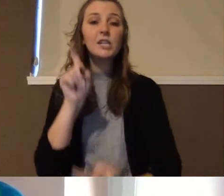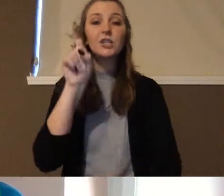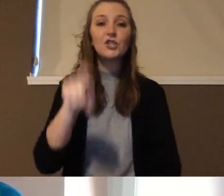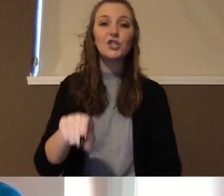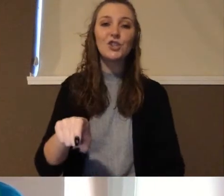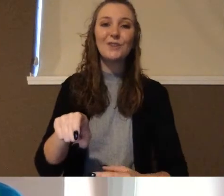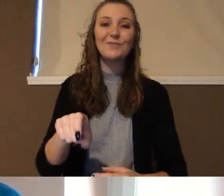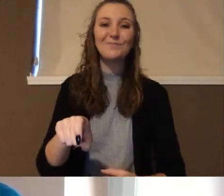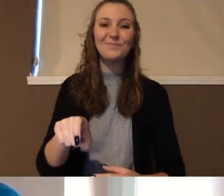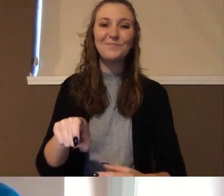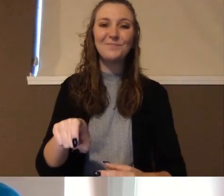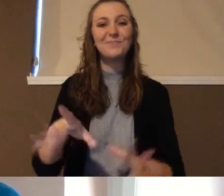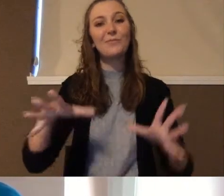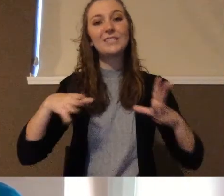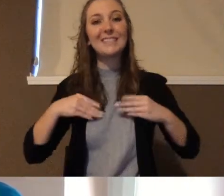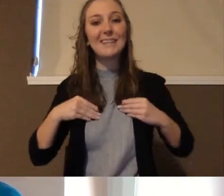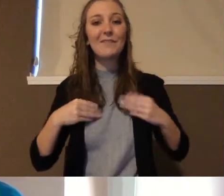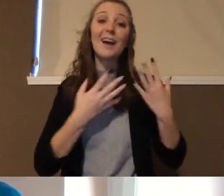and justice.